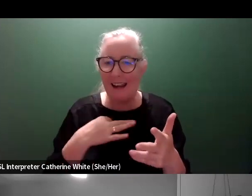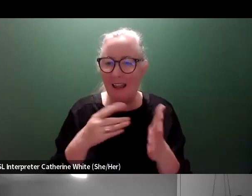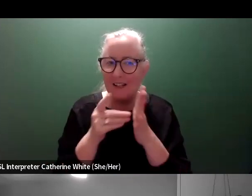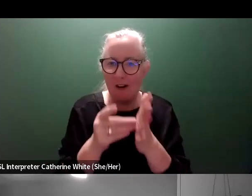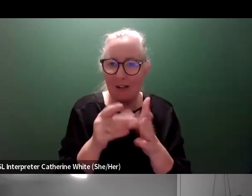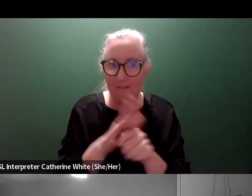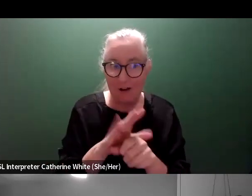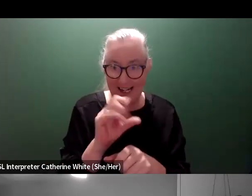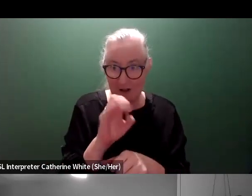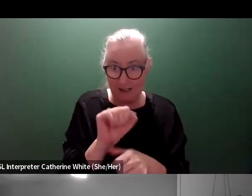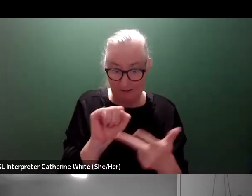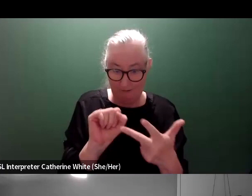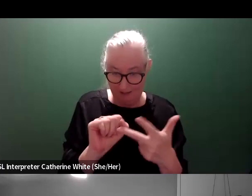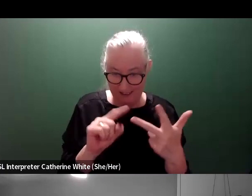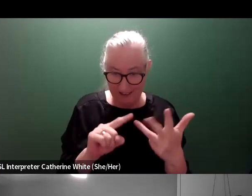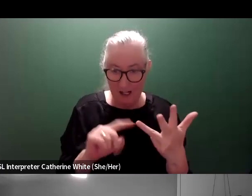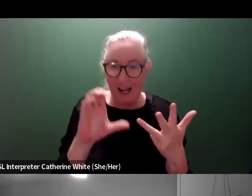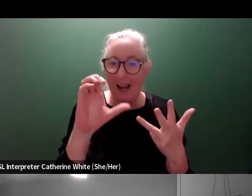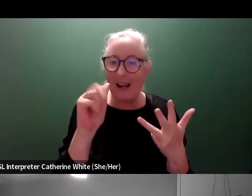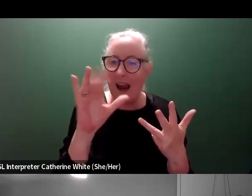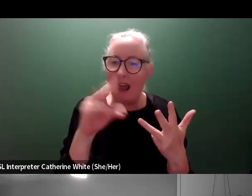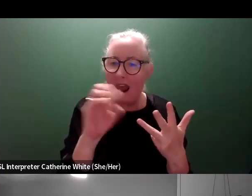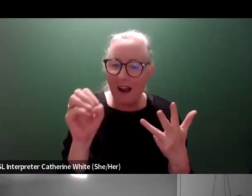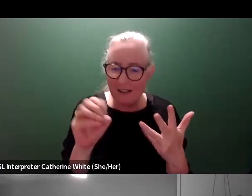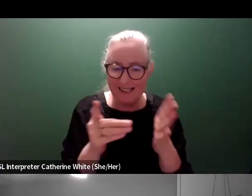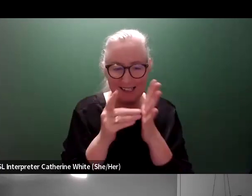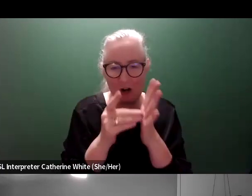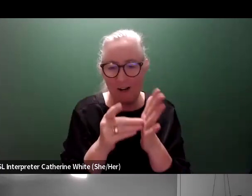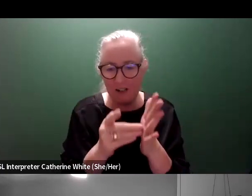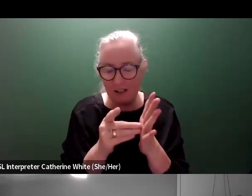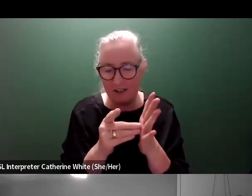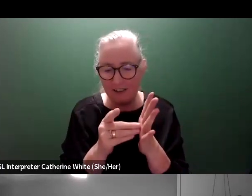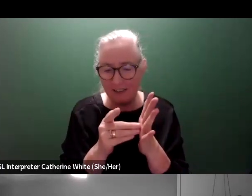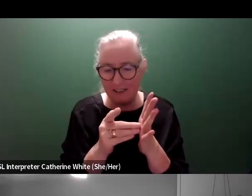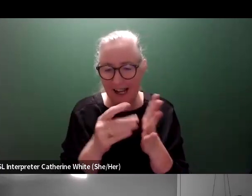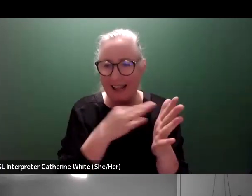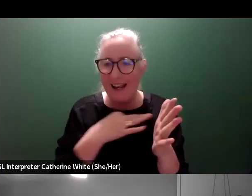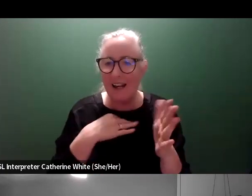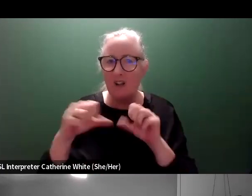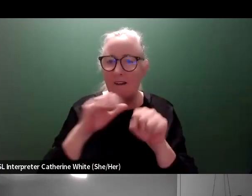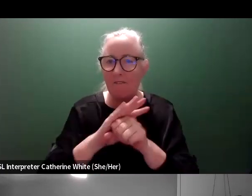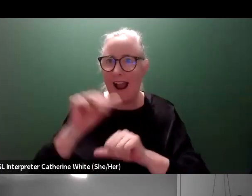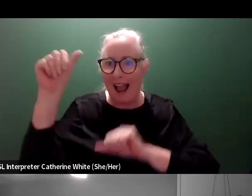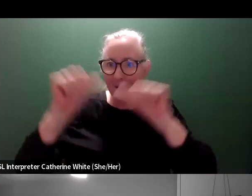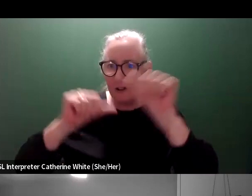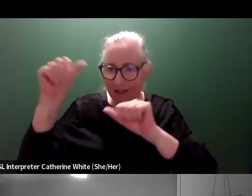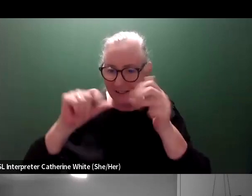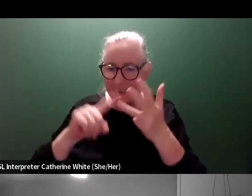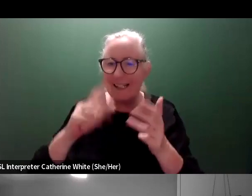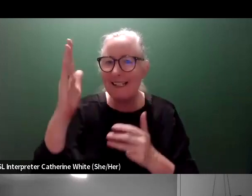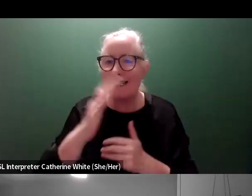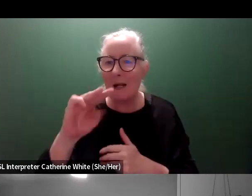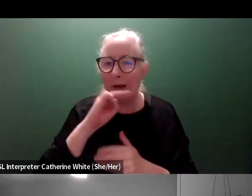Care, Caroline Howarth, Director of Clinical Services for Adults in St. Michael's